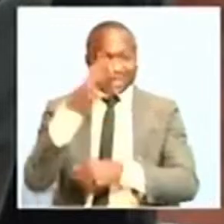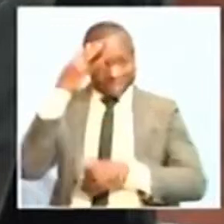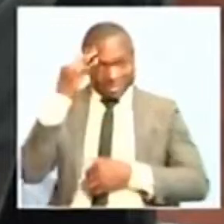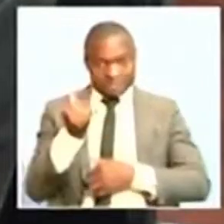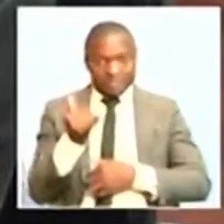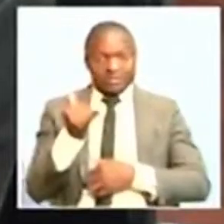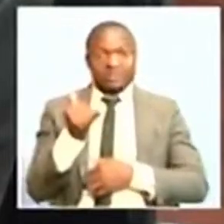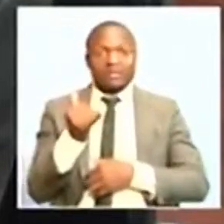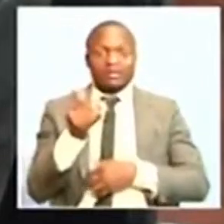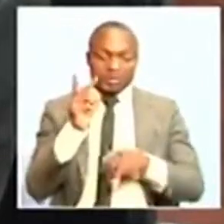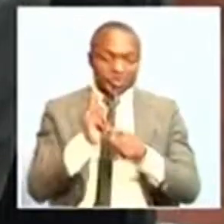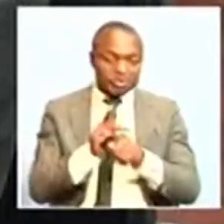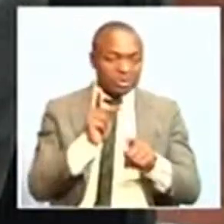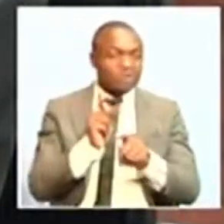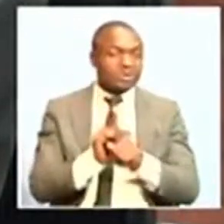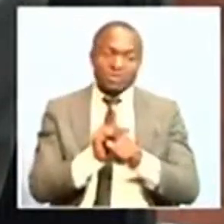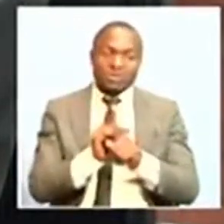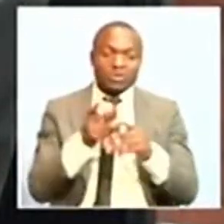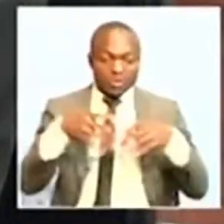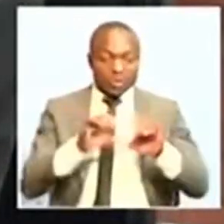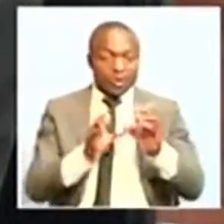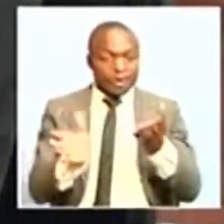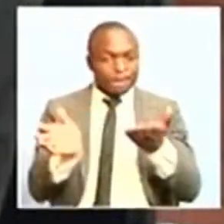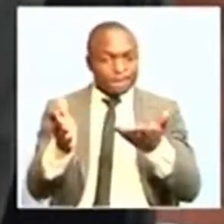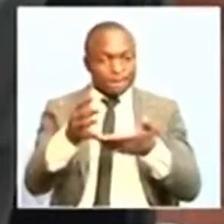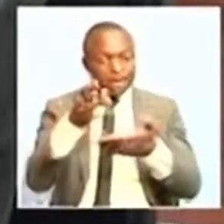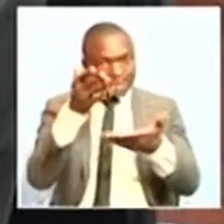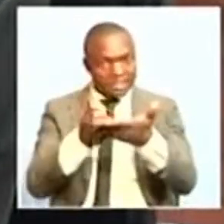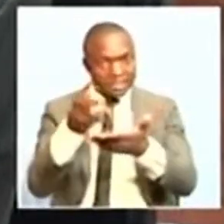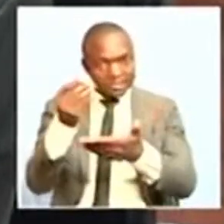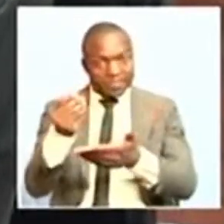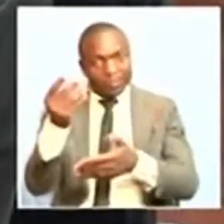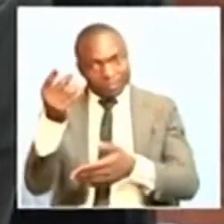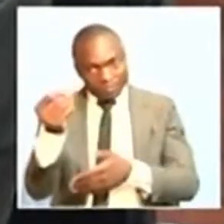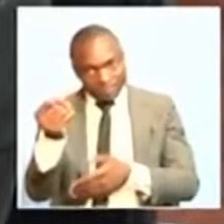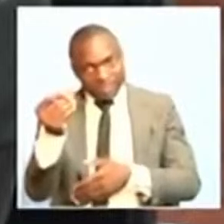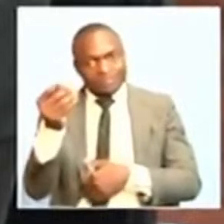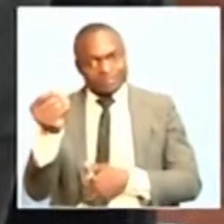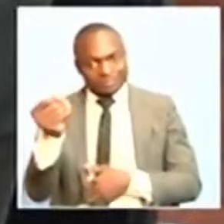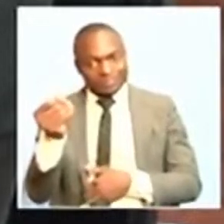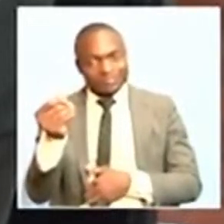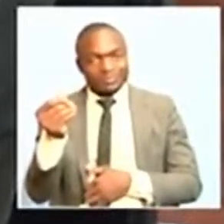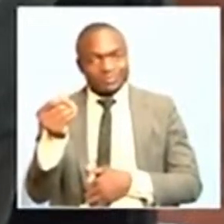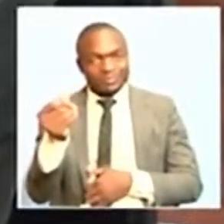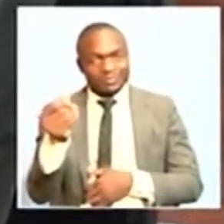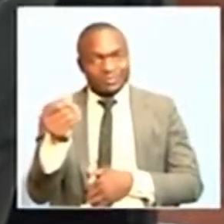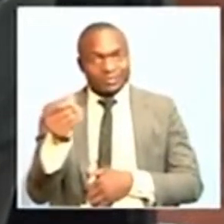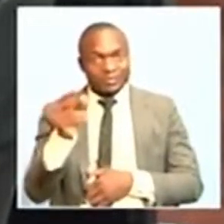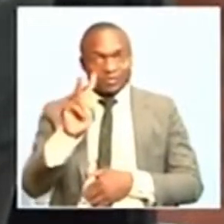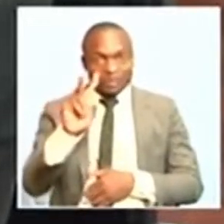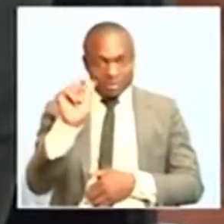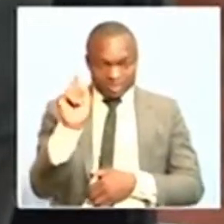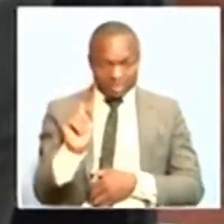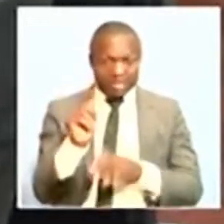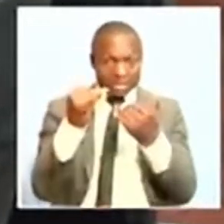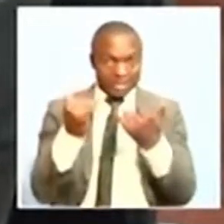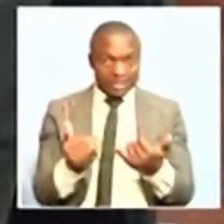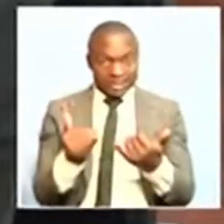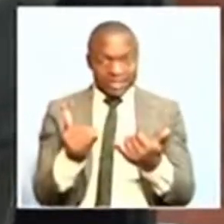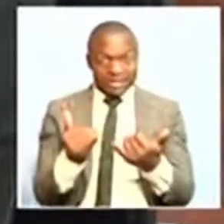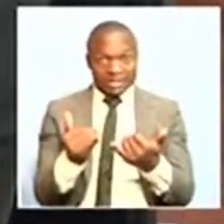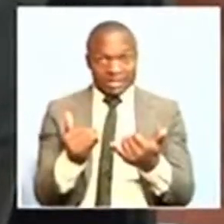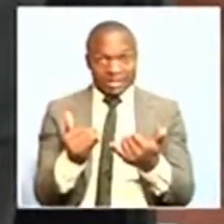why we keep collecting these amounts of monies from VAT. Now there was